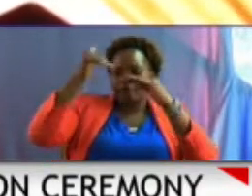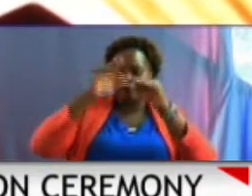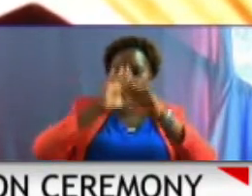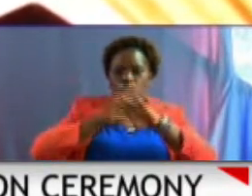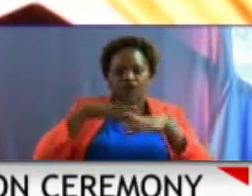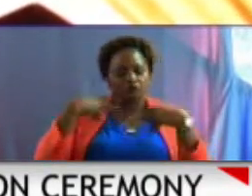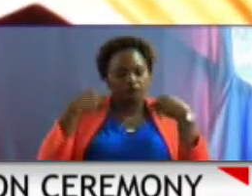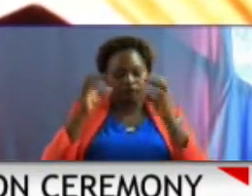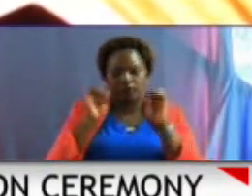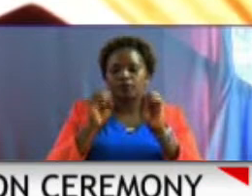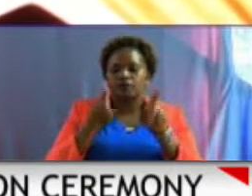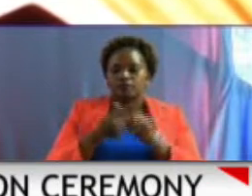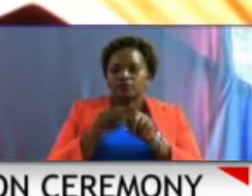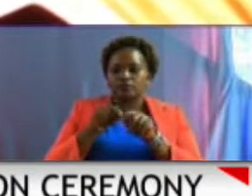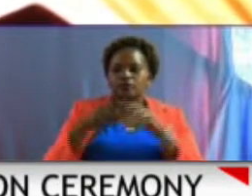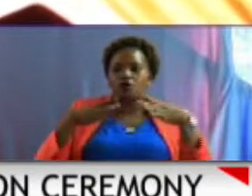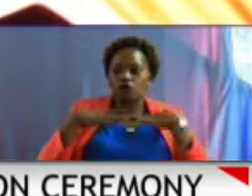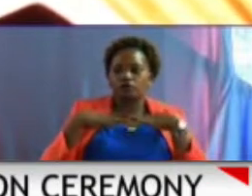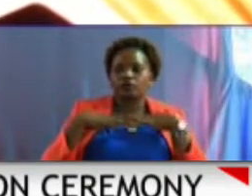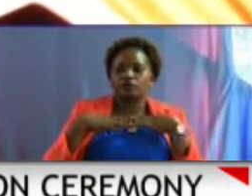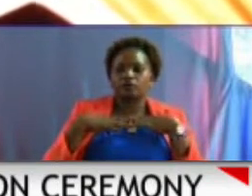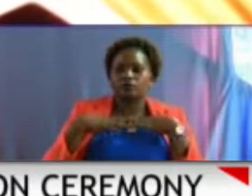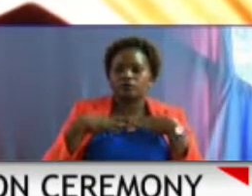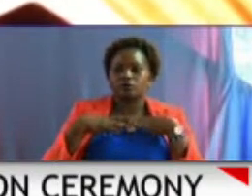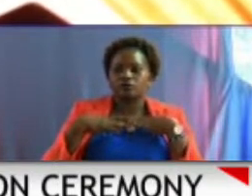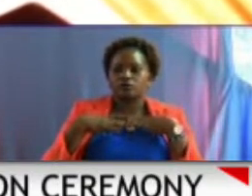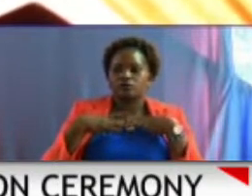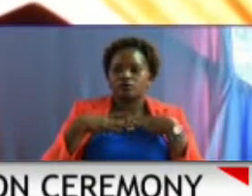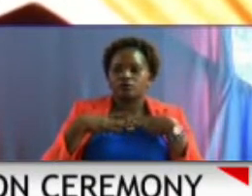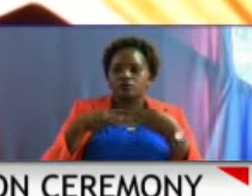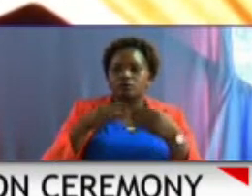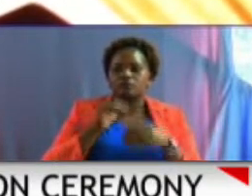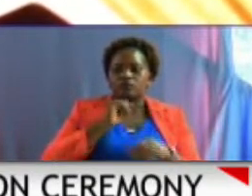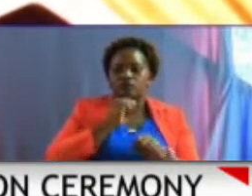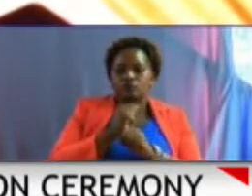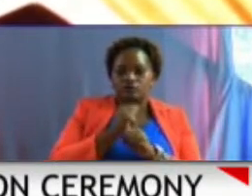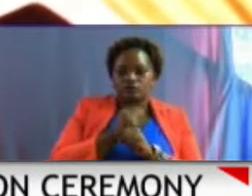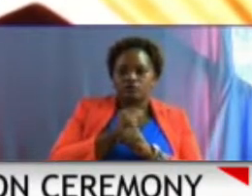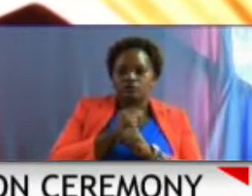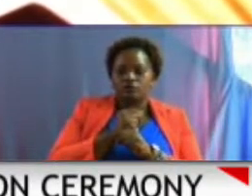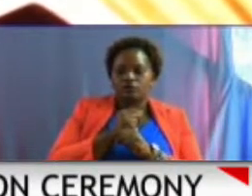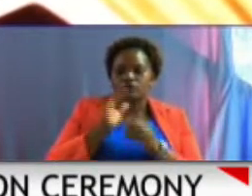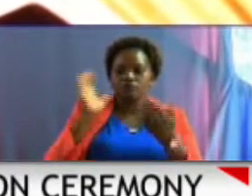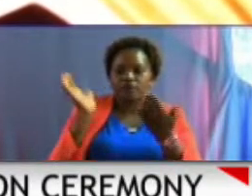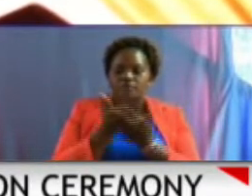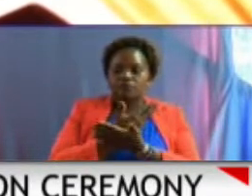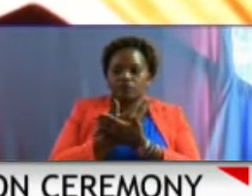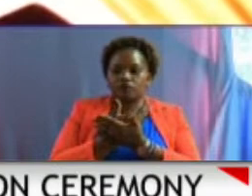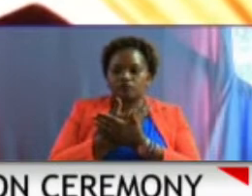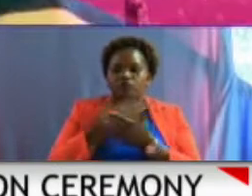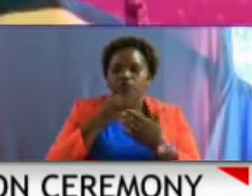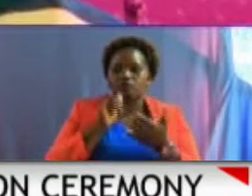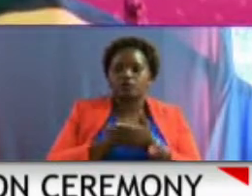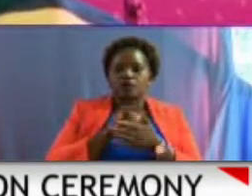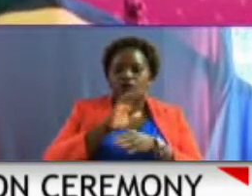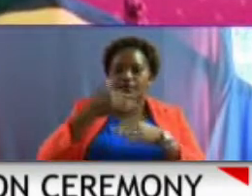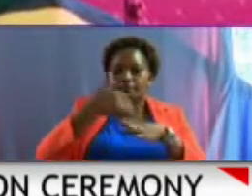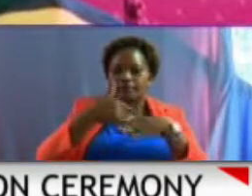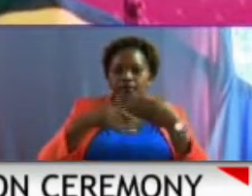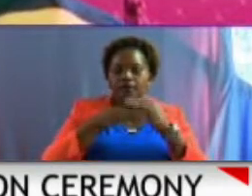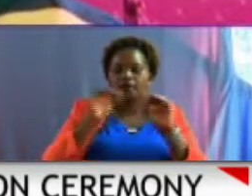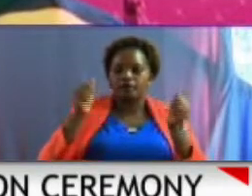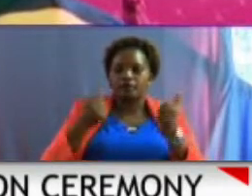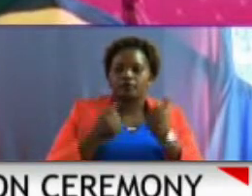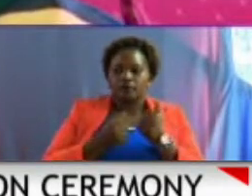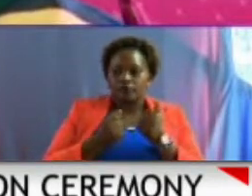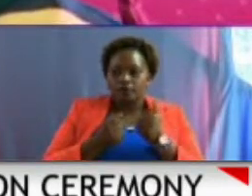During this December holiday, we've agreed that the asbestos will be removed so that all our buildings are safe.